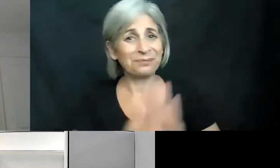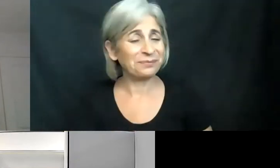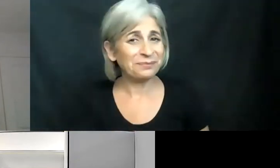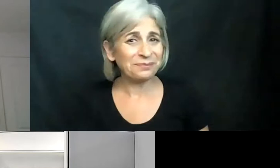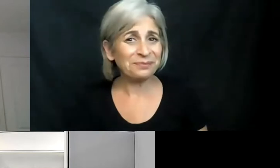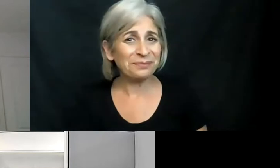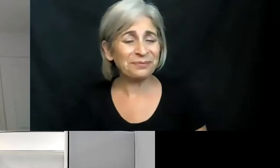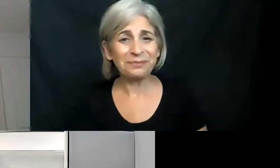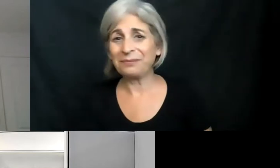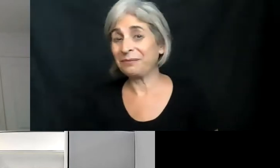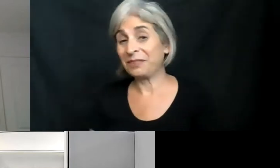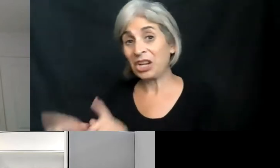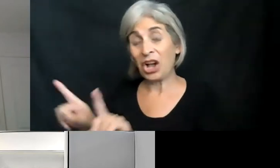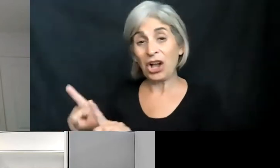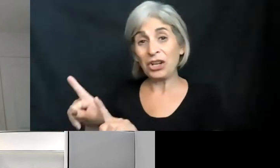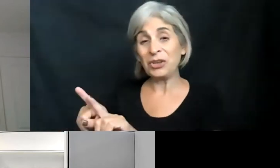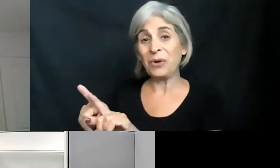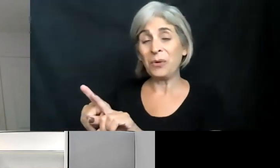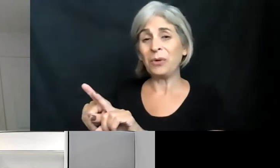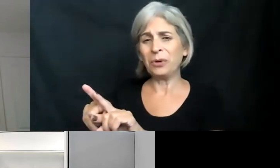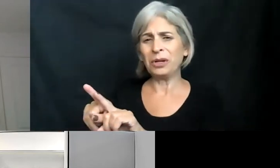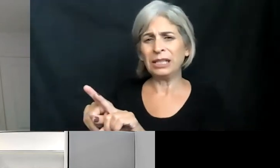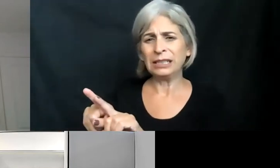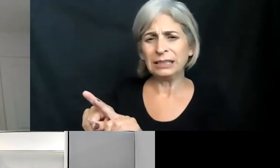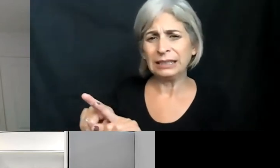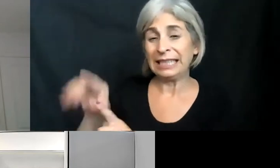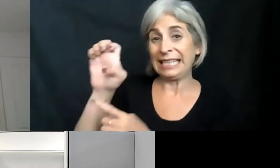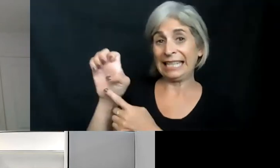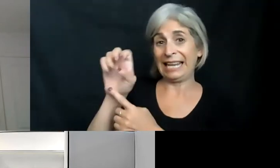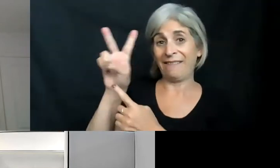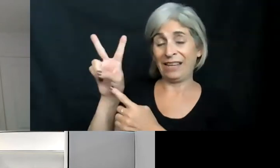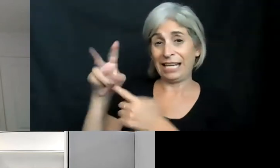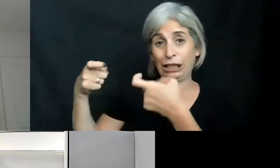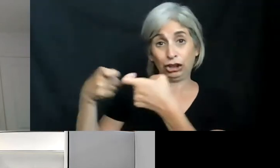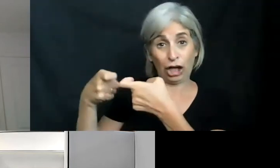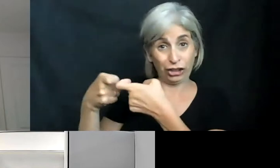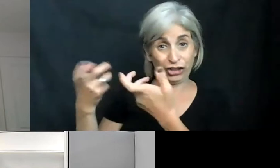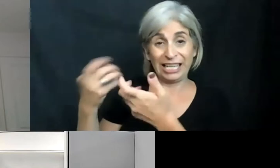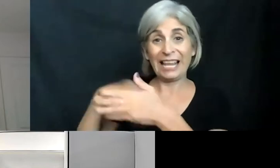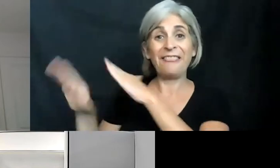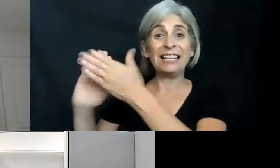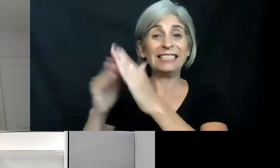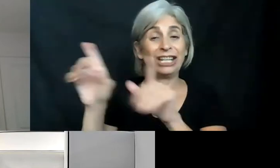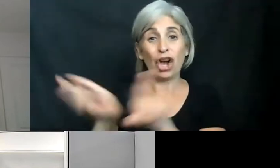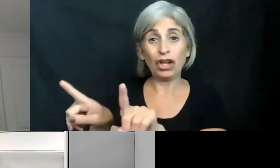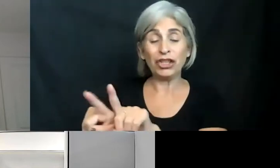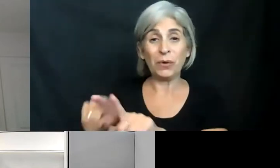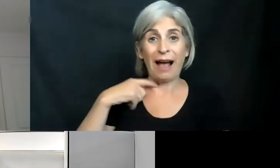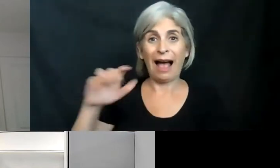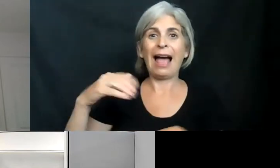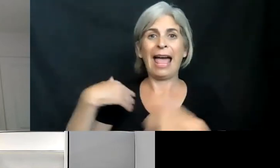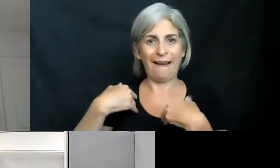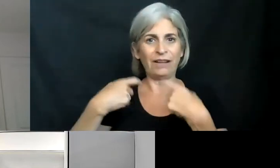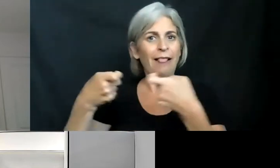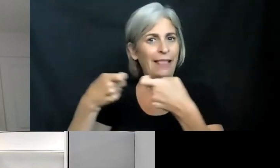And we do have multiple EV chargers in the city too, which I think is pretty cool. I actually drive an electric